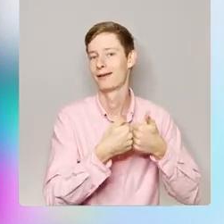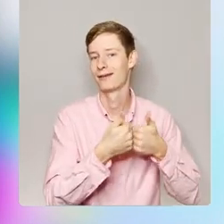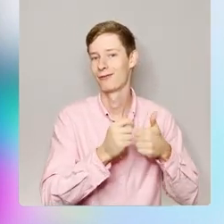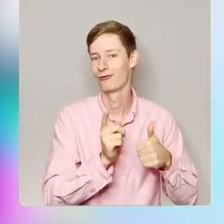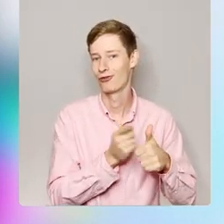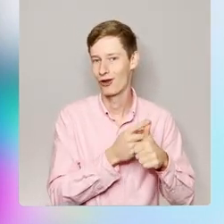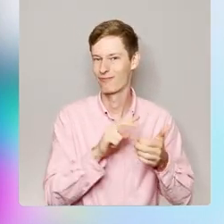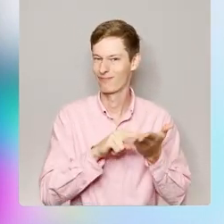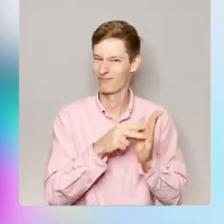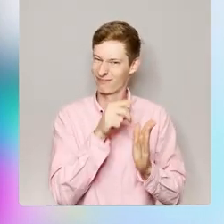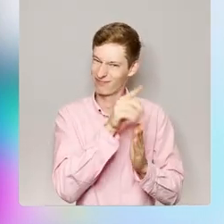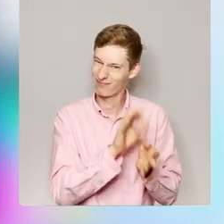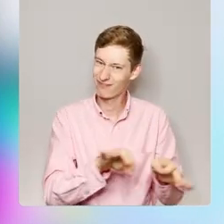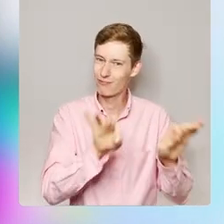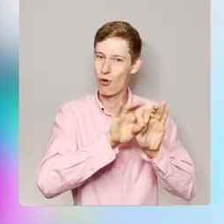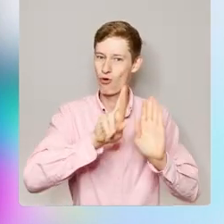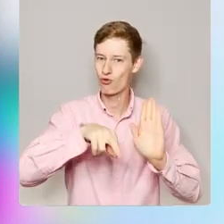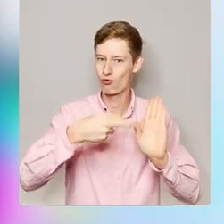our long-term mission.